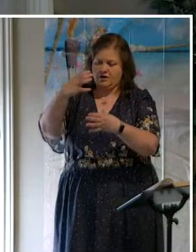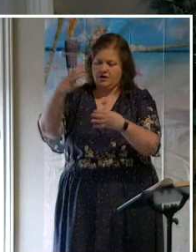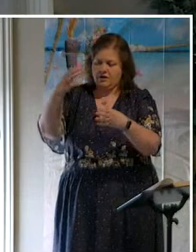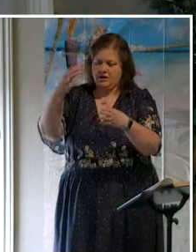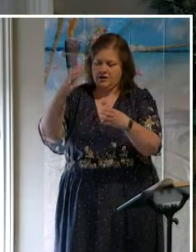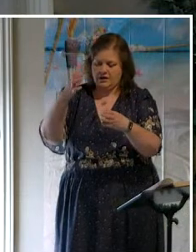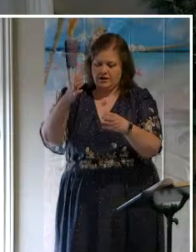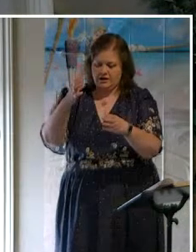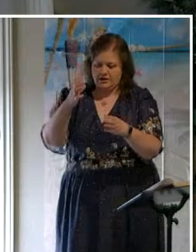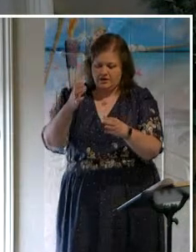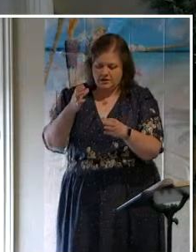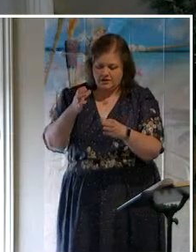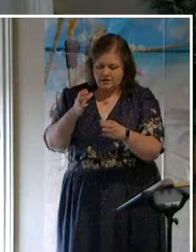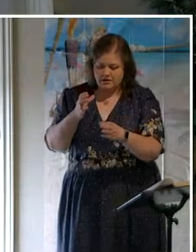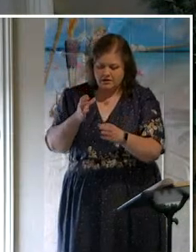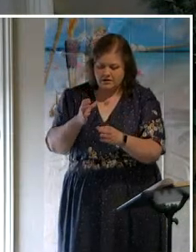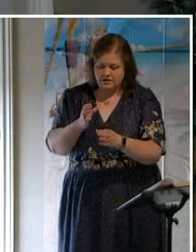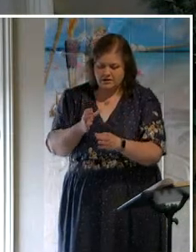creation,